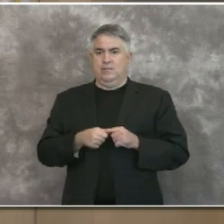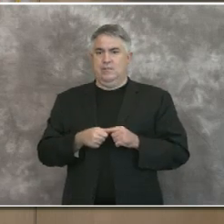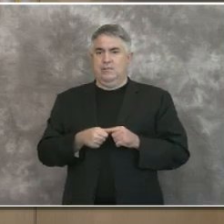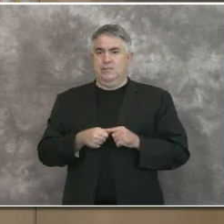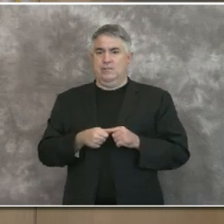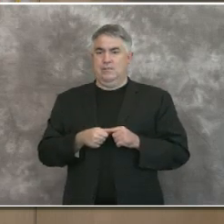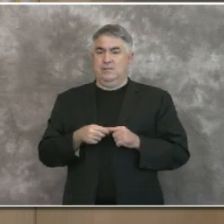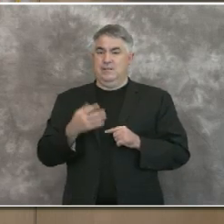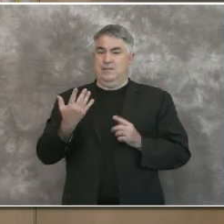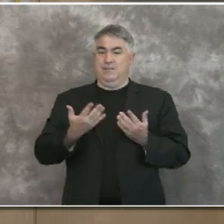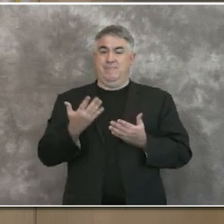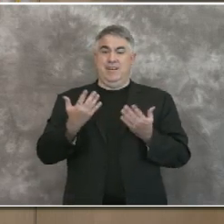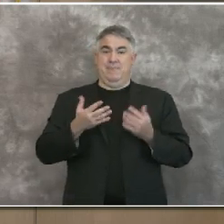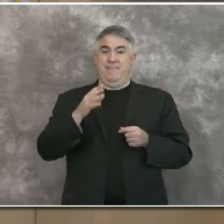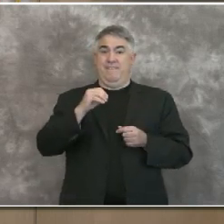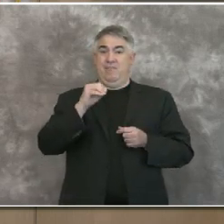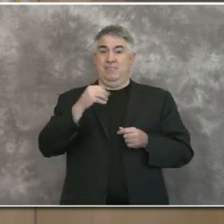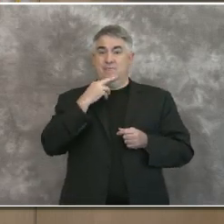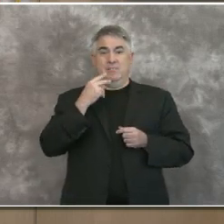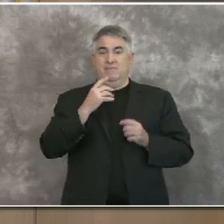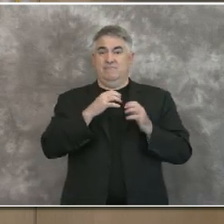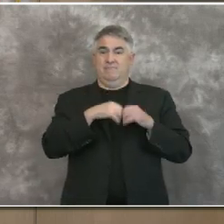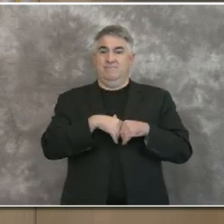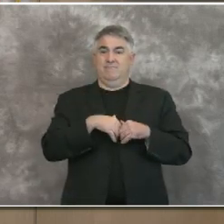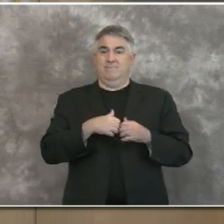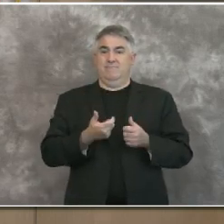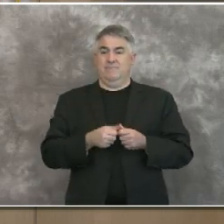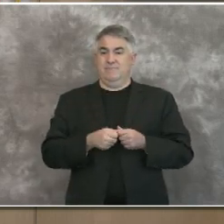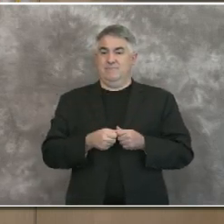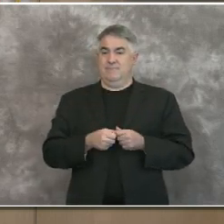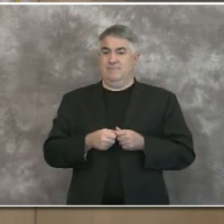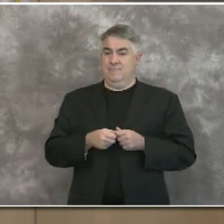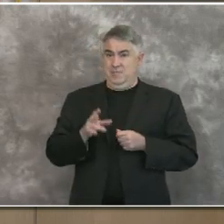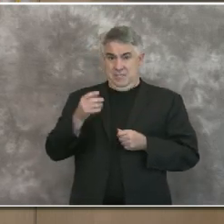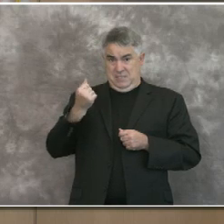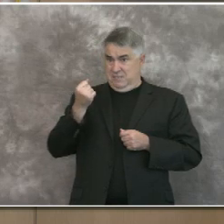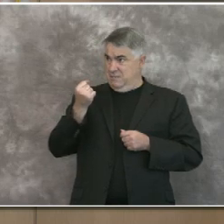survive. Will the $17 million be enough to help San